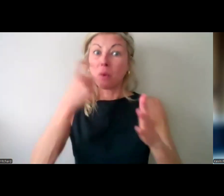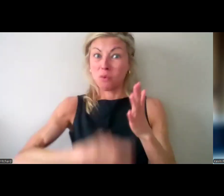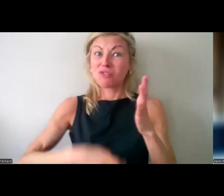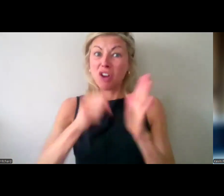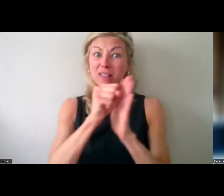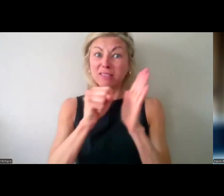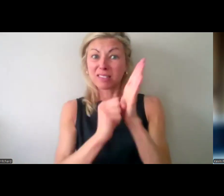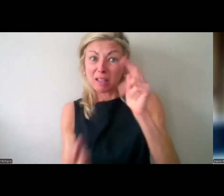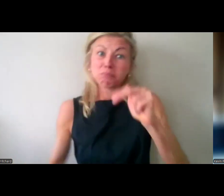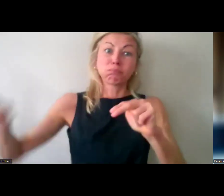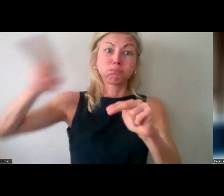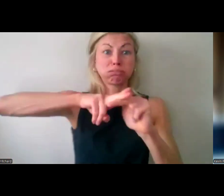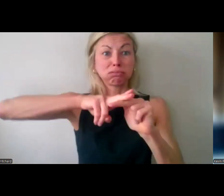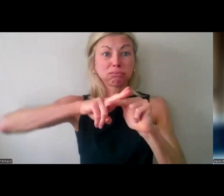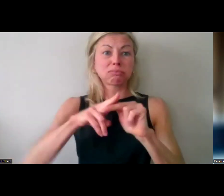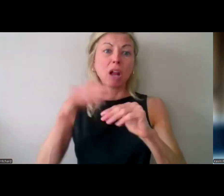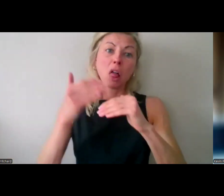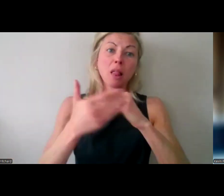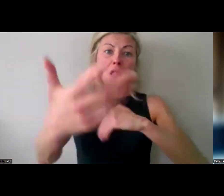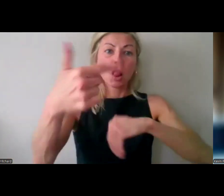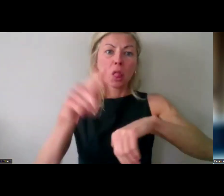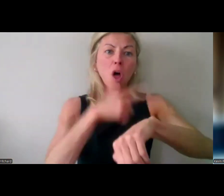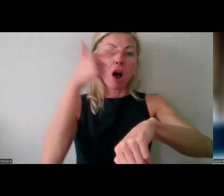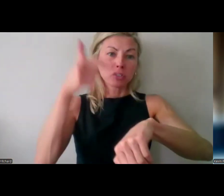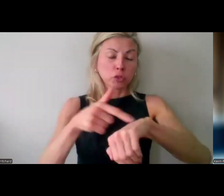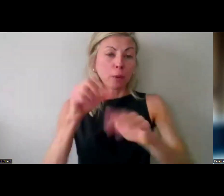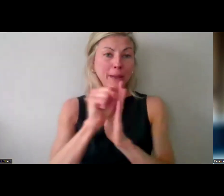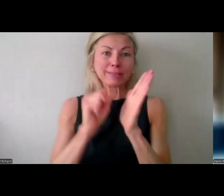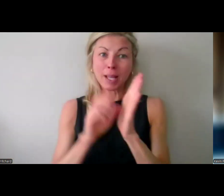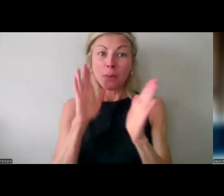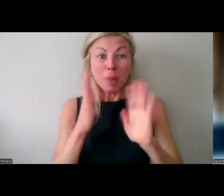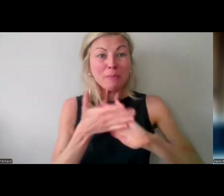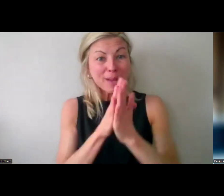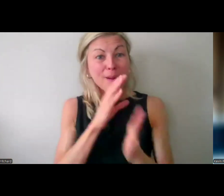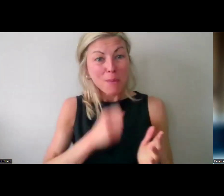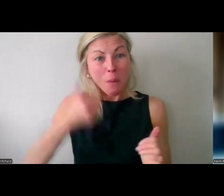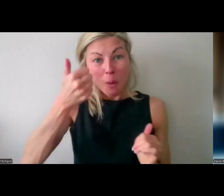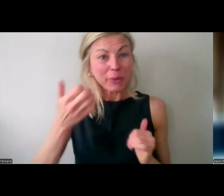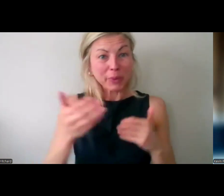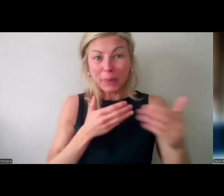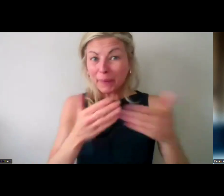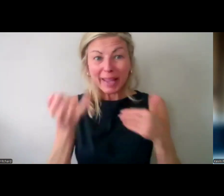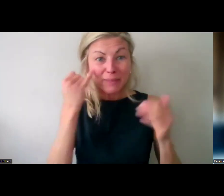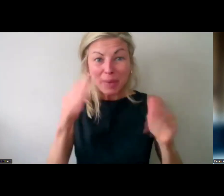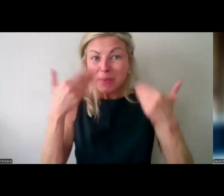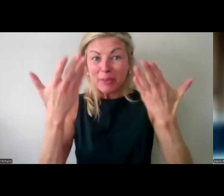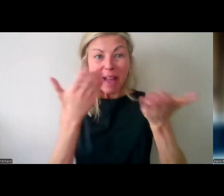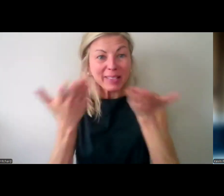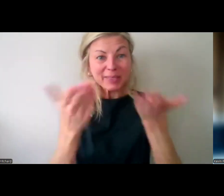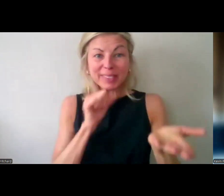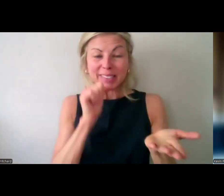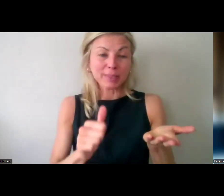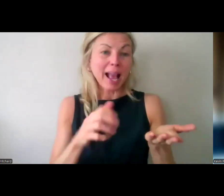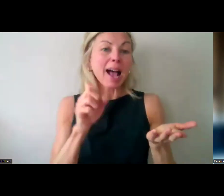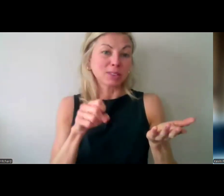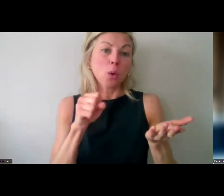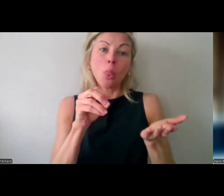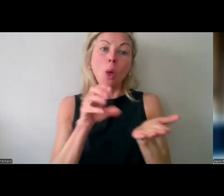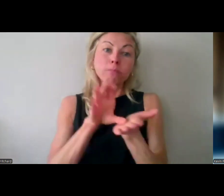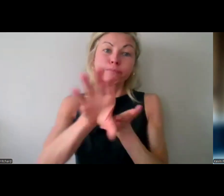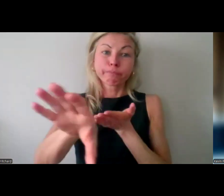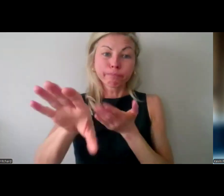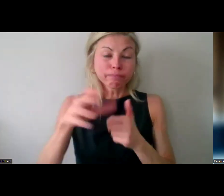more over that long term. Our state is going to grow older, whether we're providing those services or not. So those expenses are going to